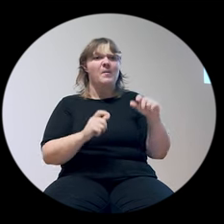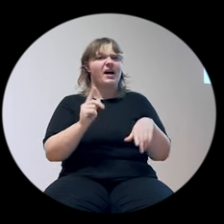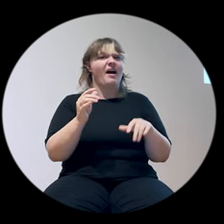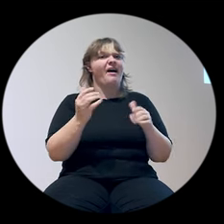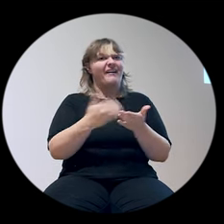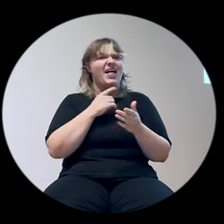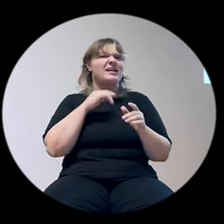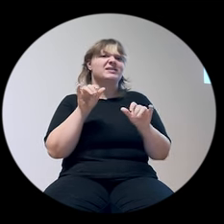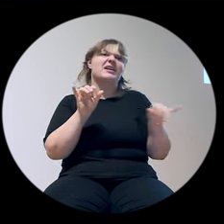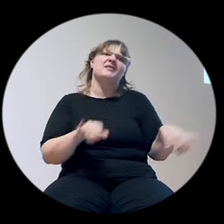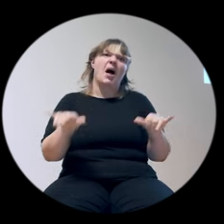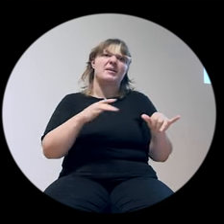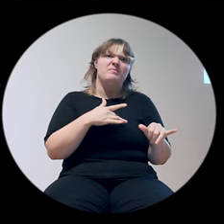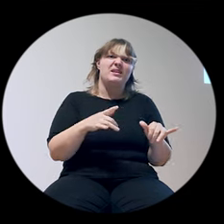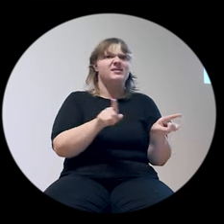as a land acknowledgement.